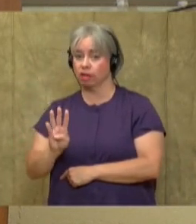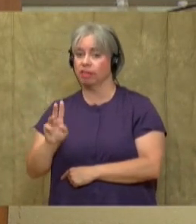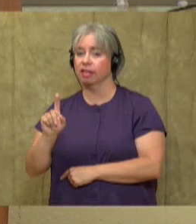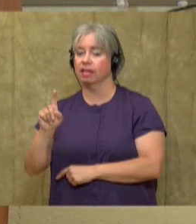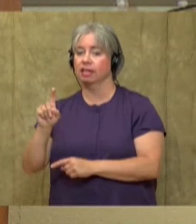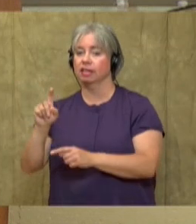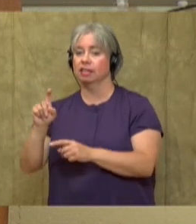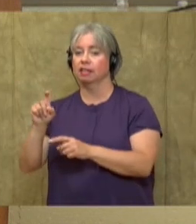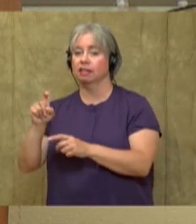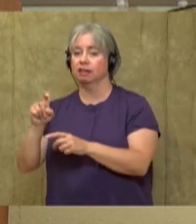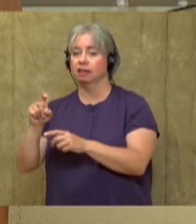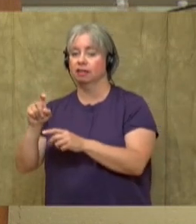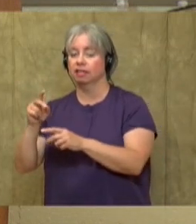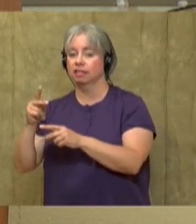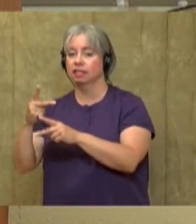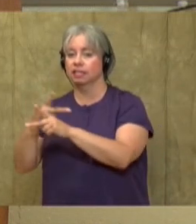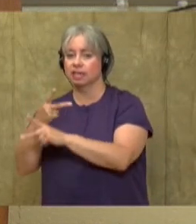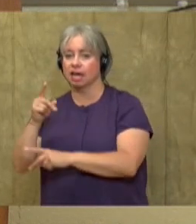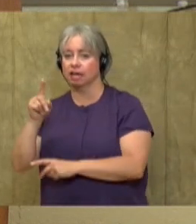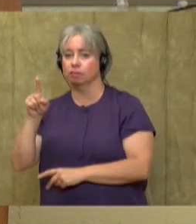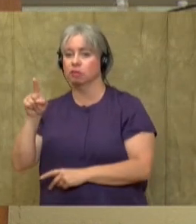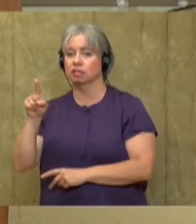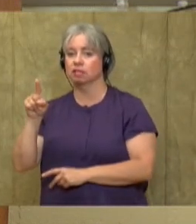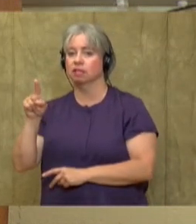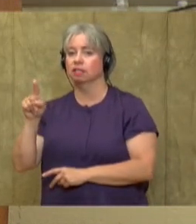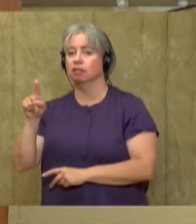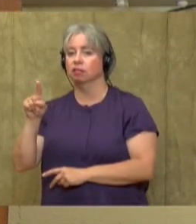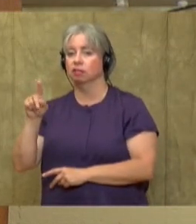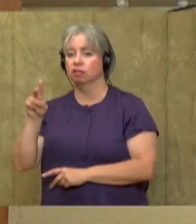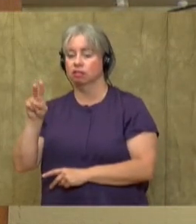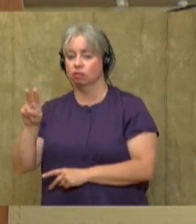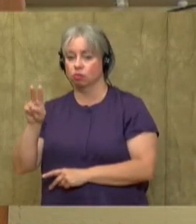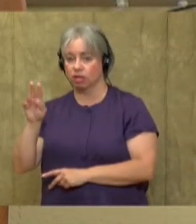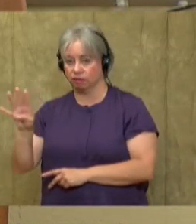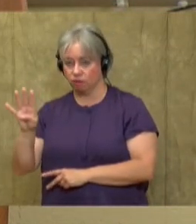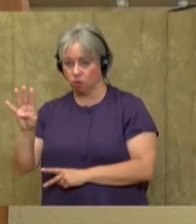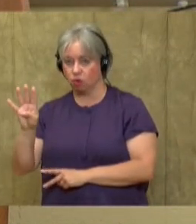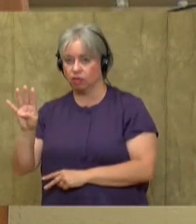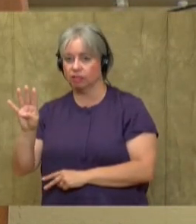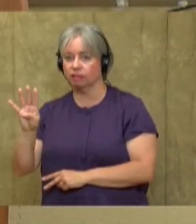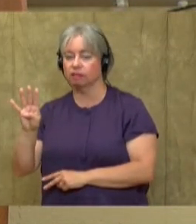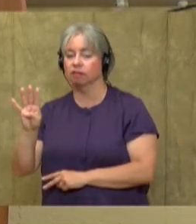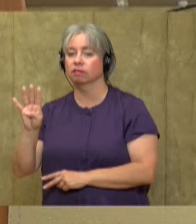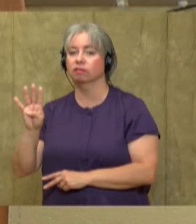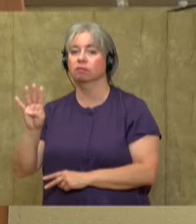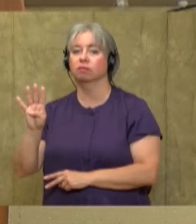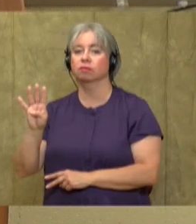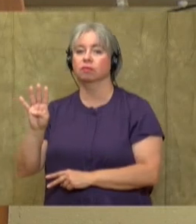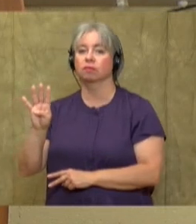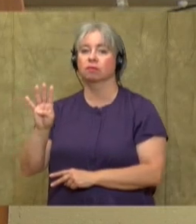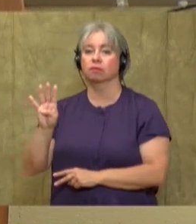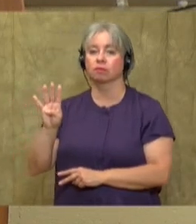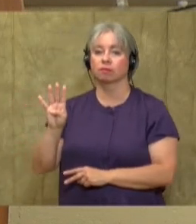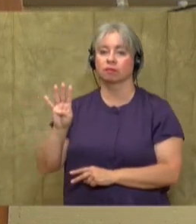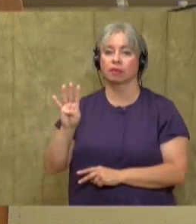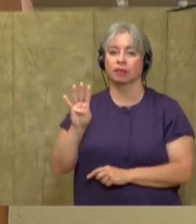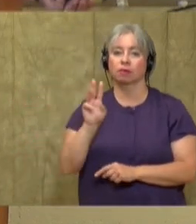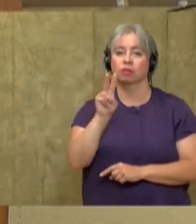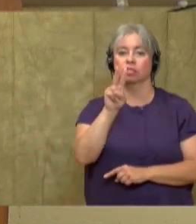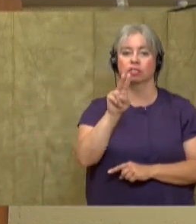times x, which we know is 24. So 1/4 times 24, which is just 24 over